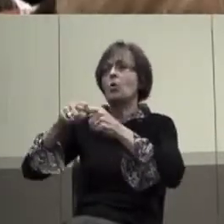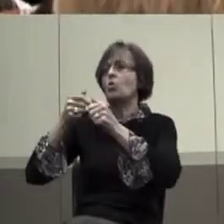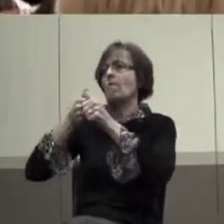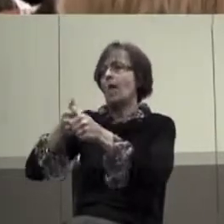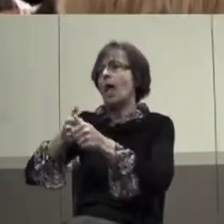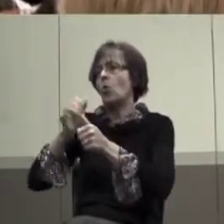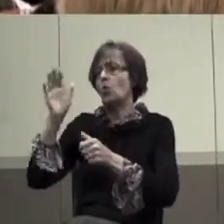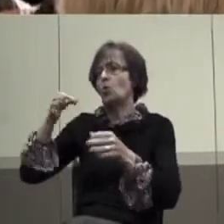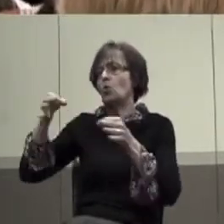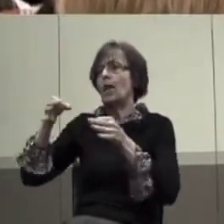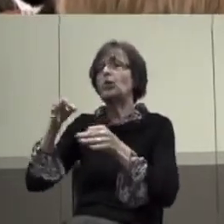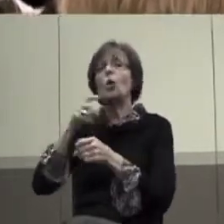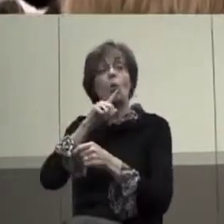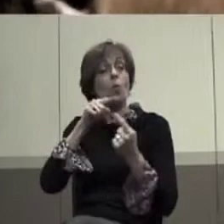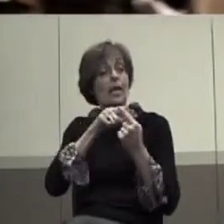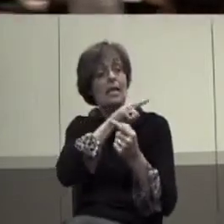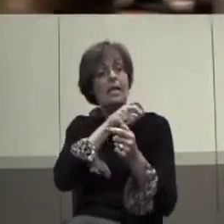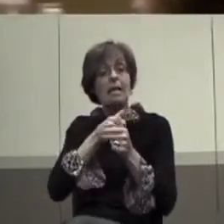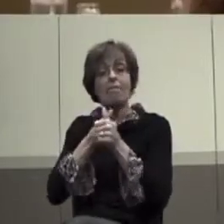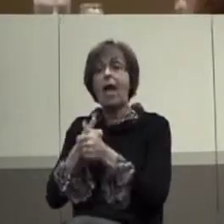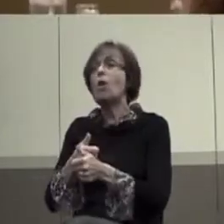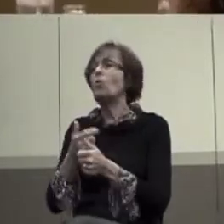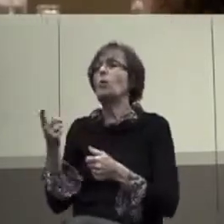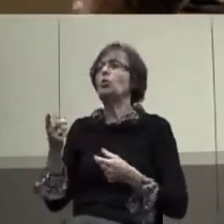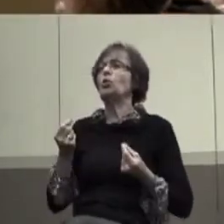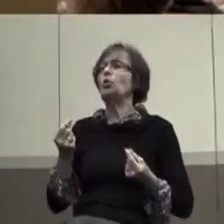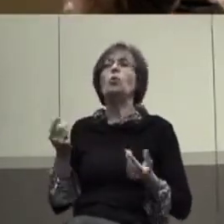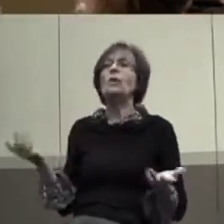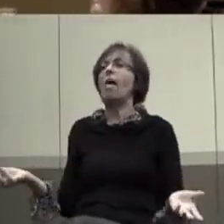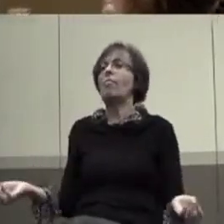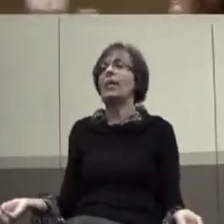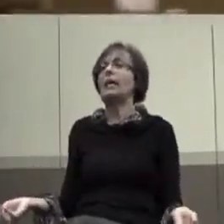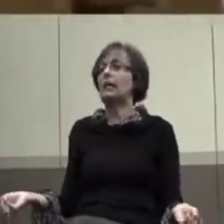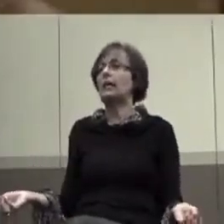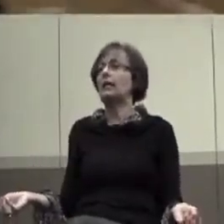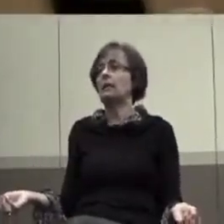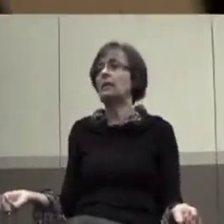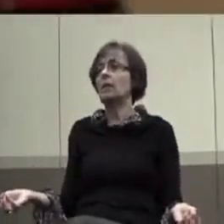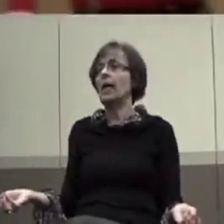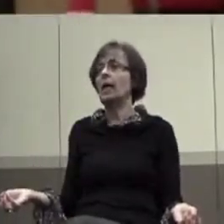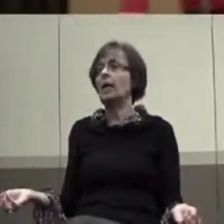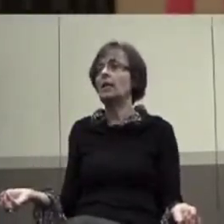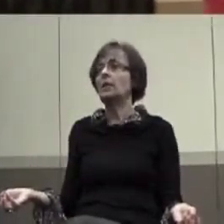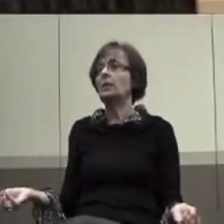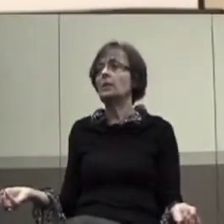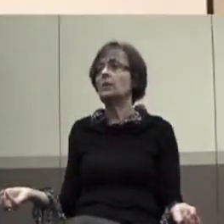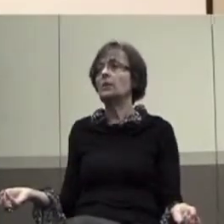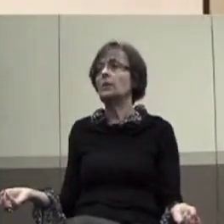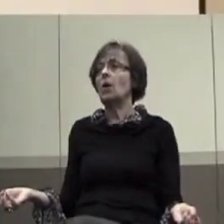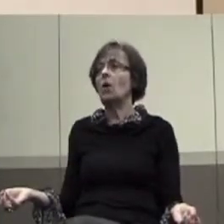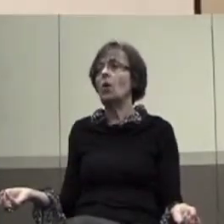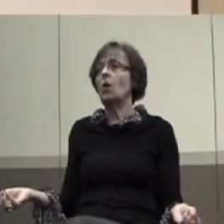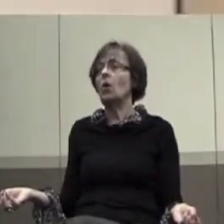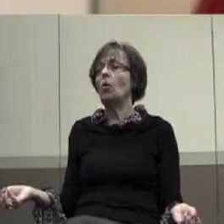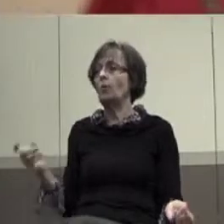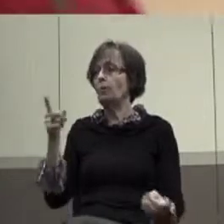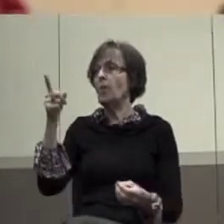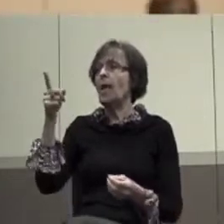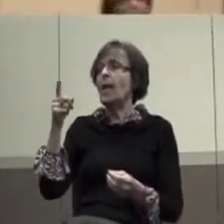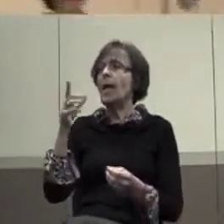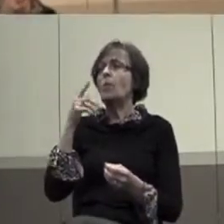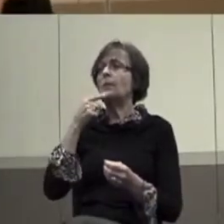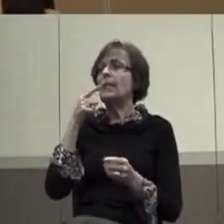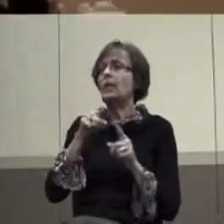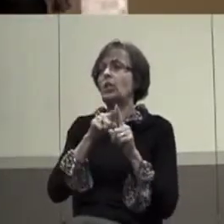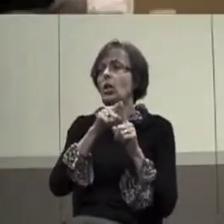Right. And when he did follow the directions, what did she do? Nothing. Okay. So, again. I would say